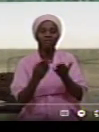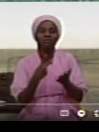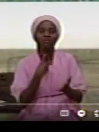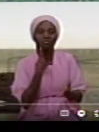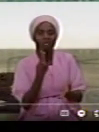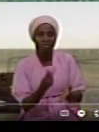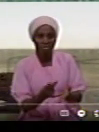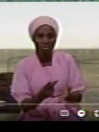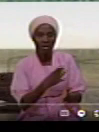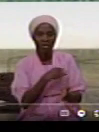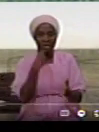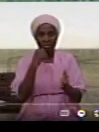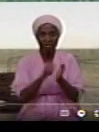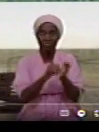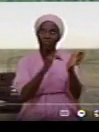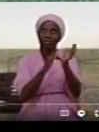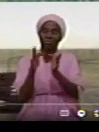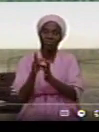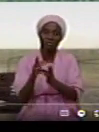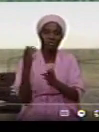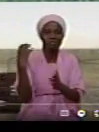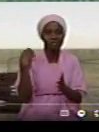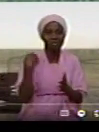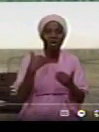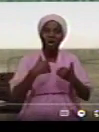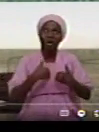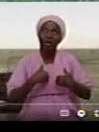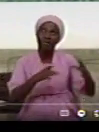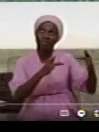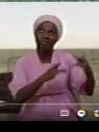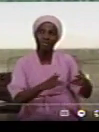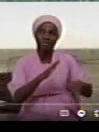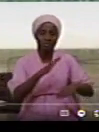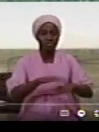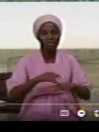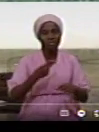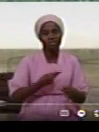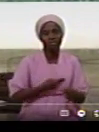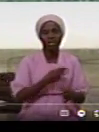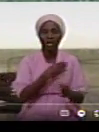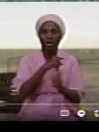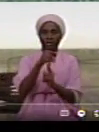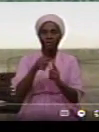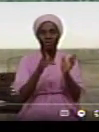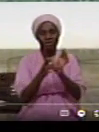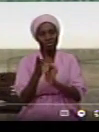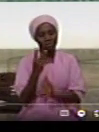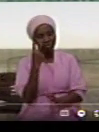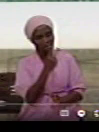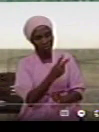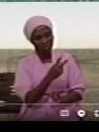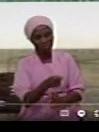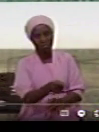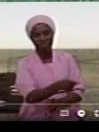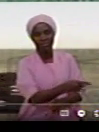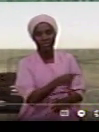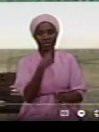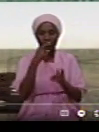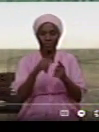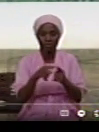Master, have mercy on us." And when Jesus saw them, he said unto them,